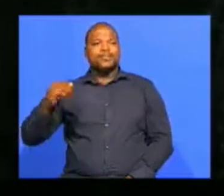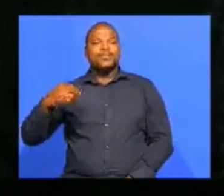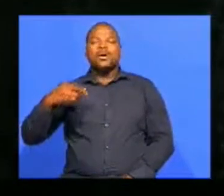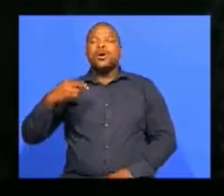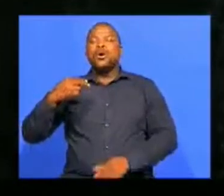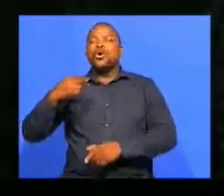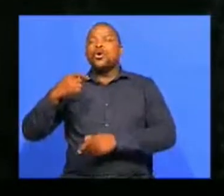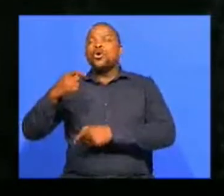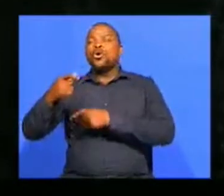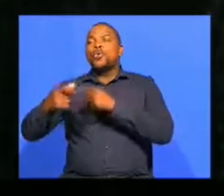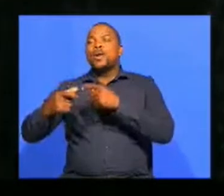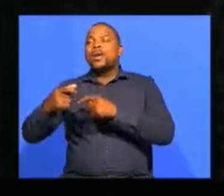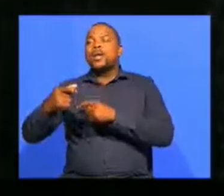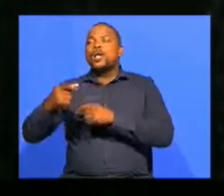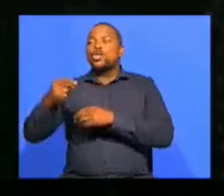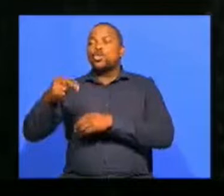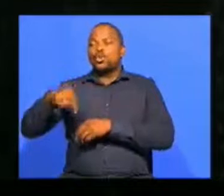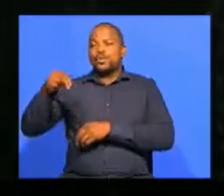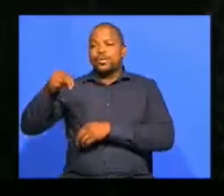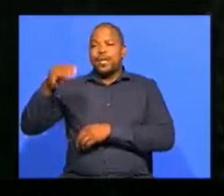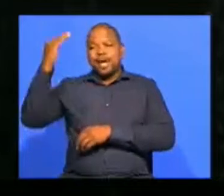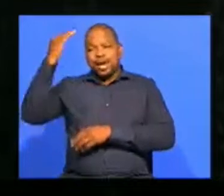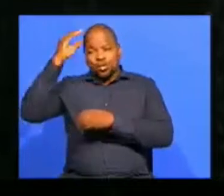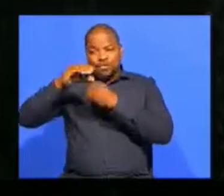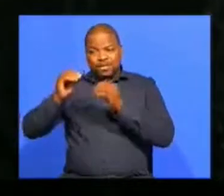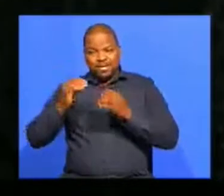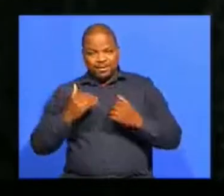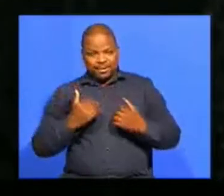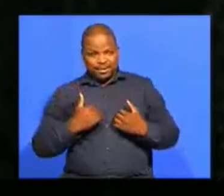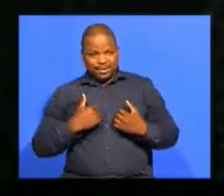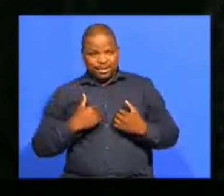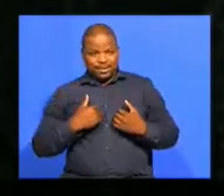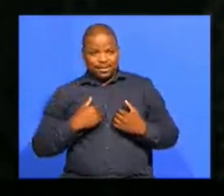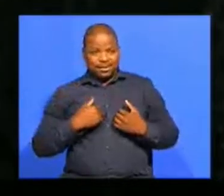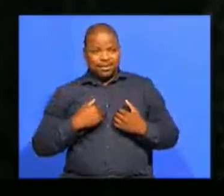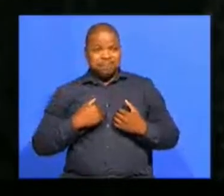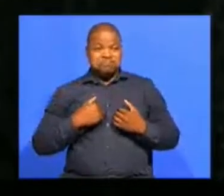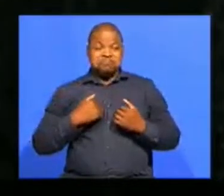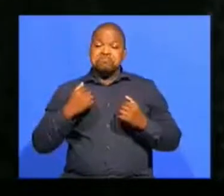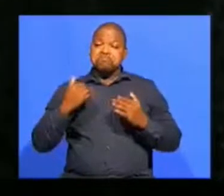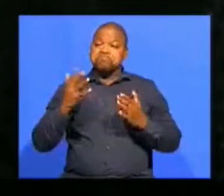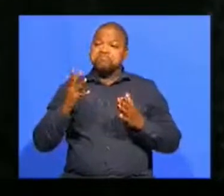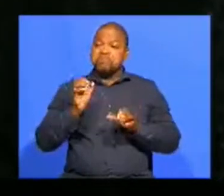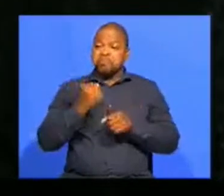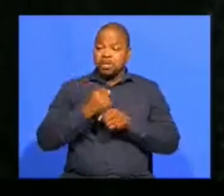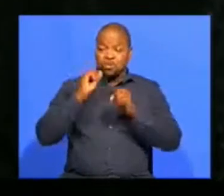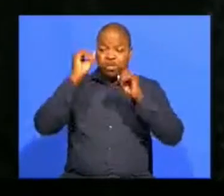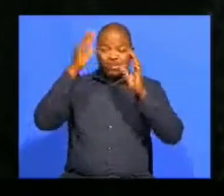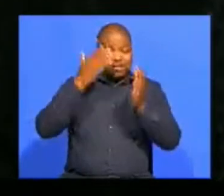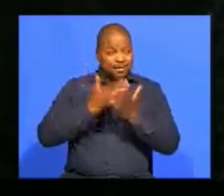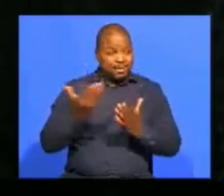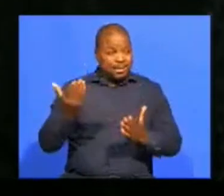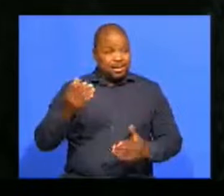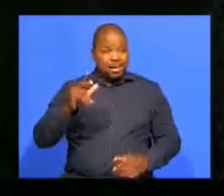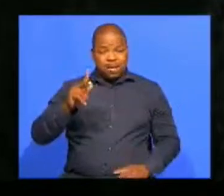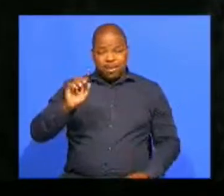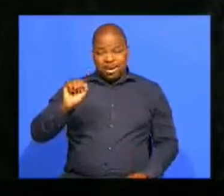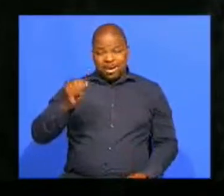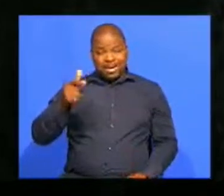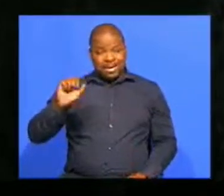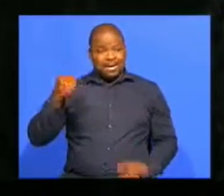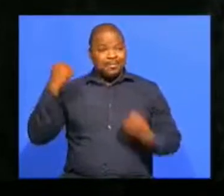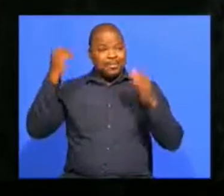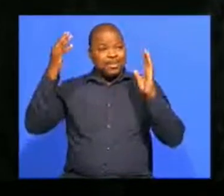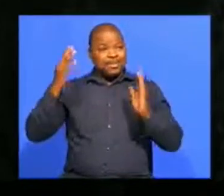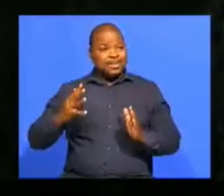north. And they made wonderful speeches. Ambassador Mukaili will tell you, he was